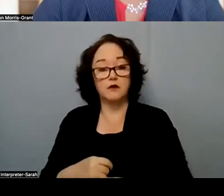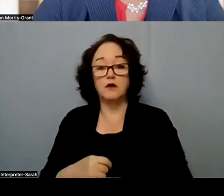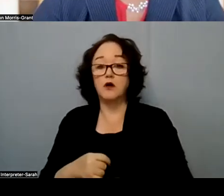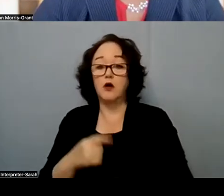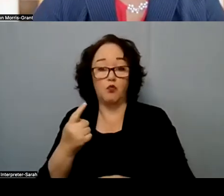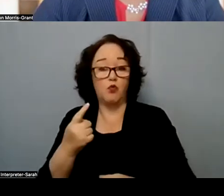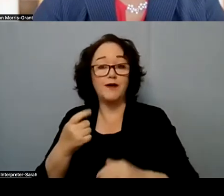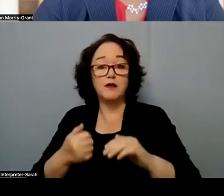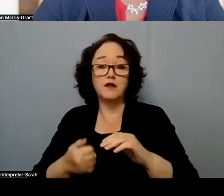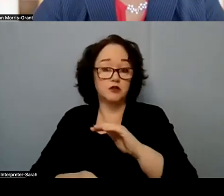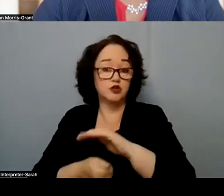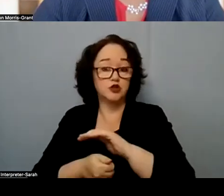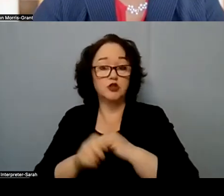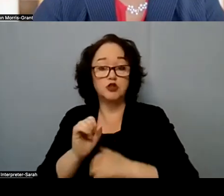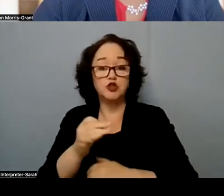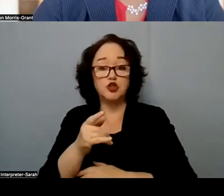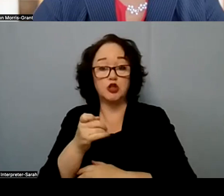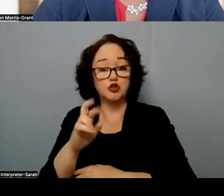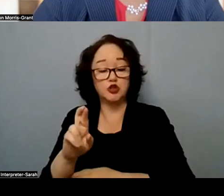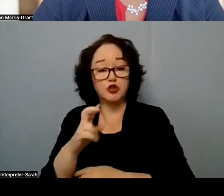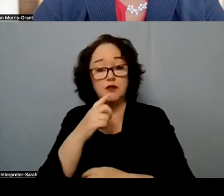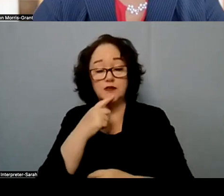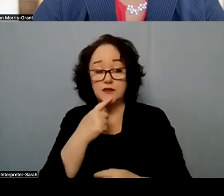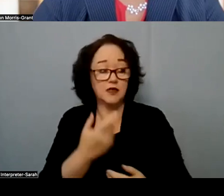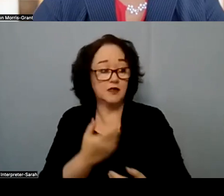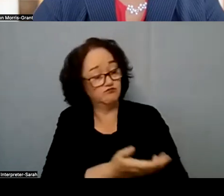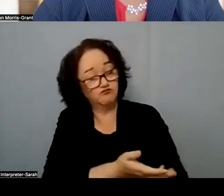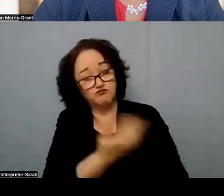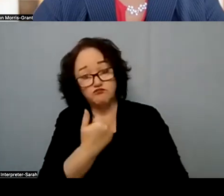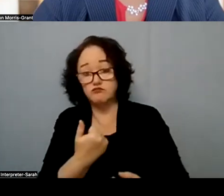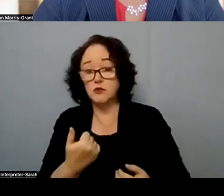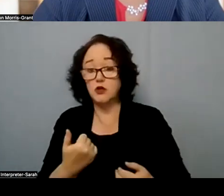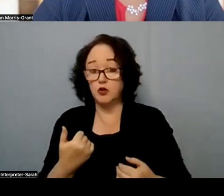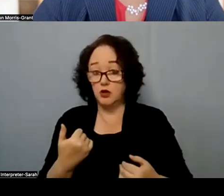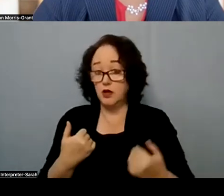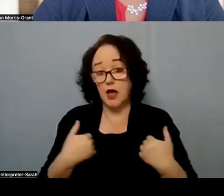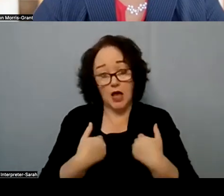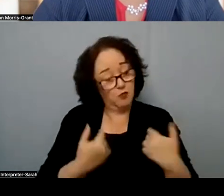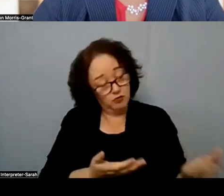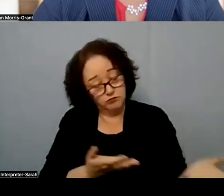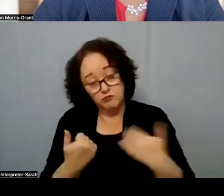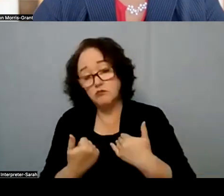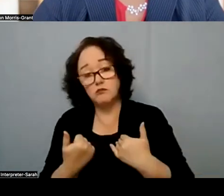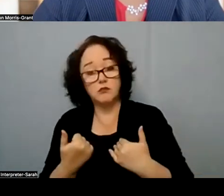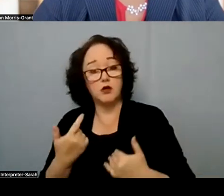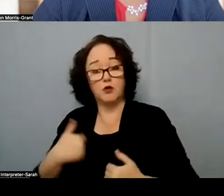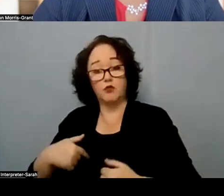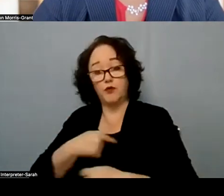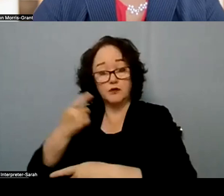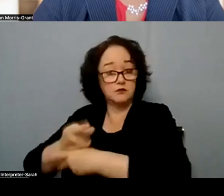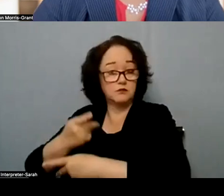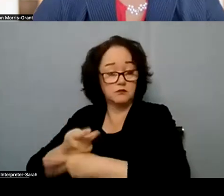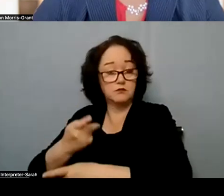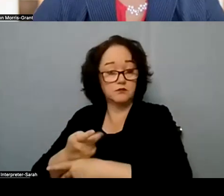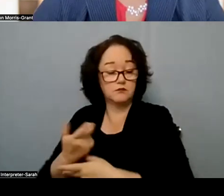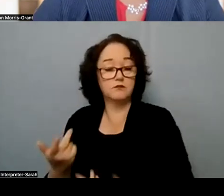They don't care. They're making it work. As long as, you know, we were taking care of them and there's no harm to anyone, it's just